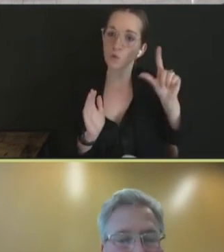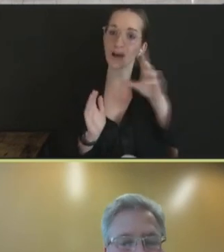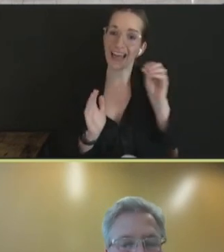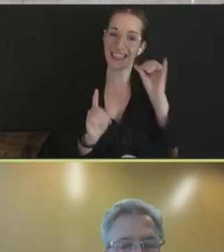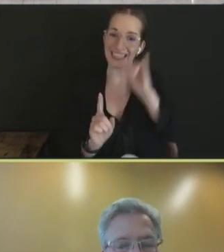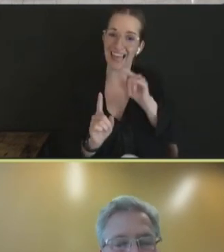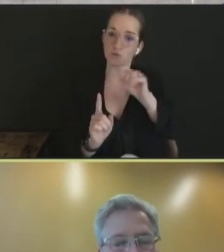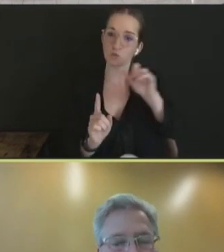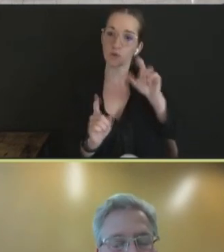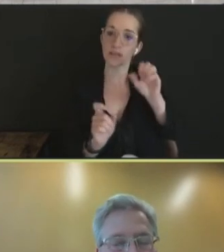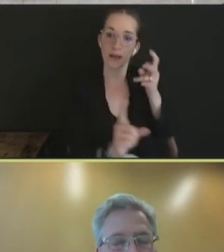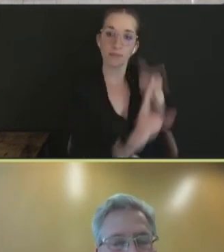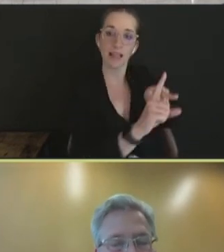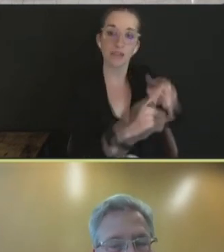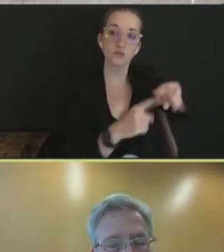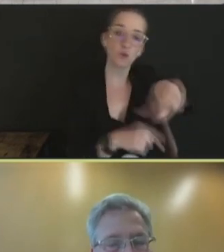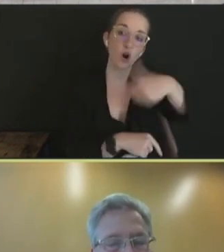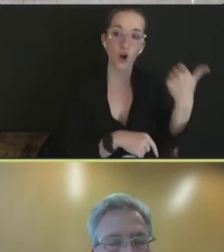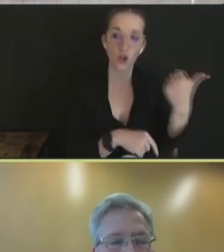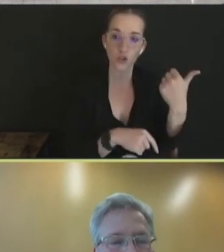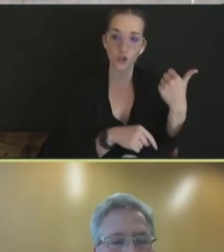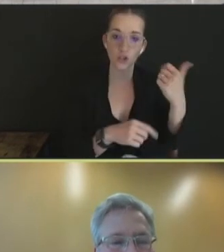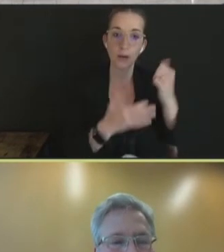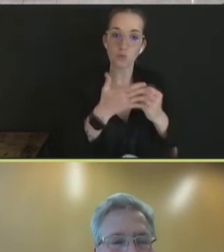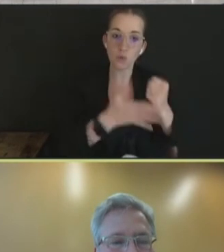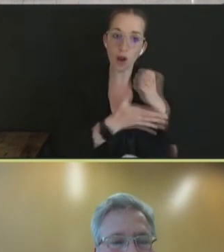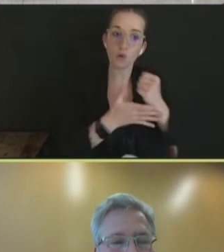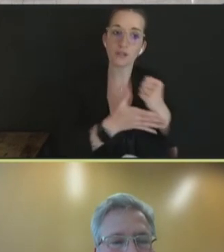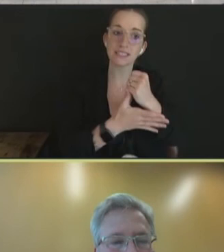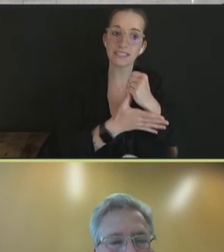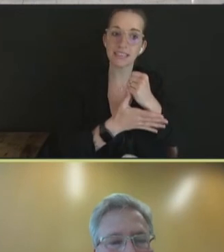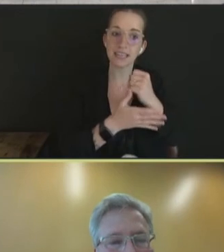exercise. Next slide, please.